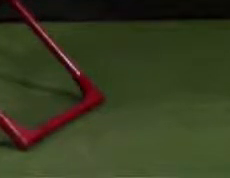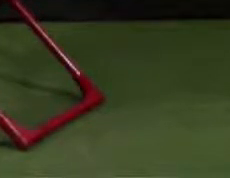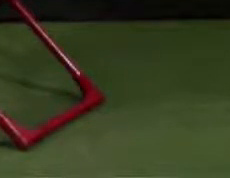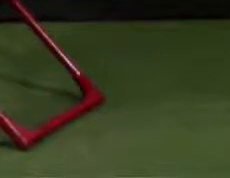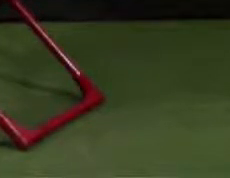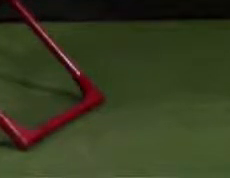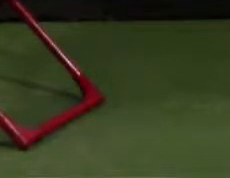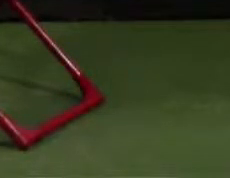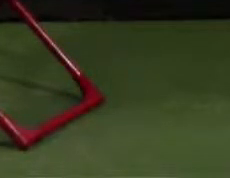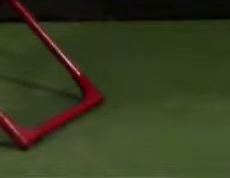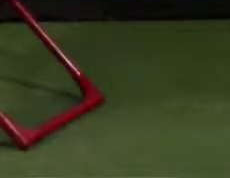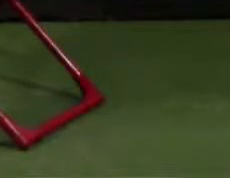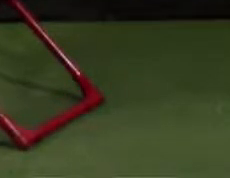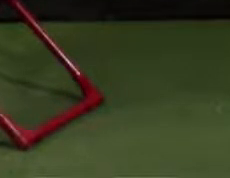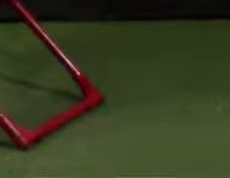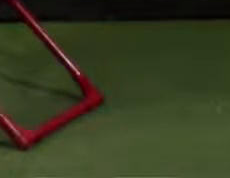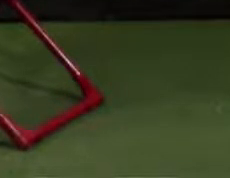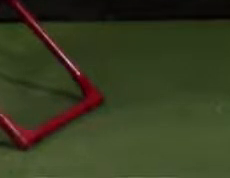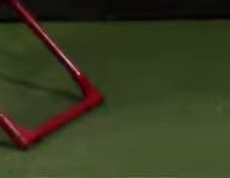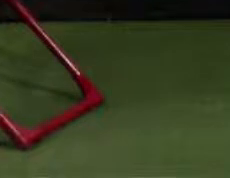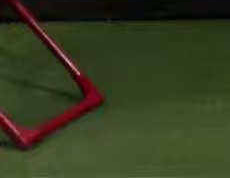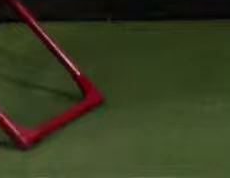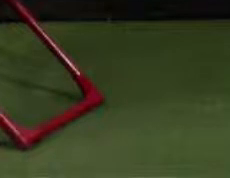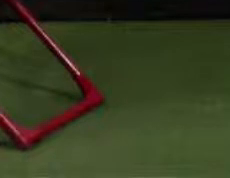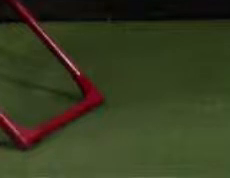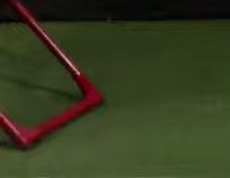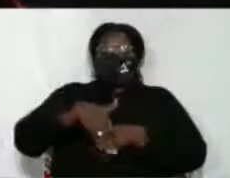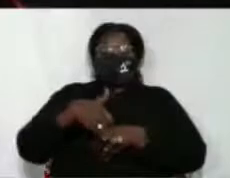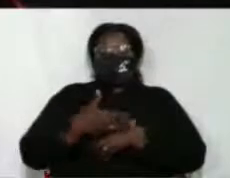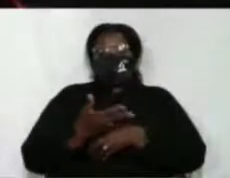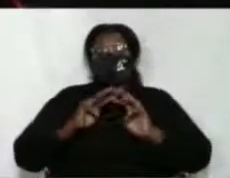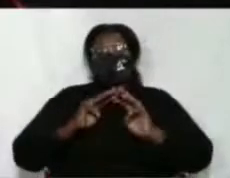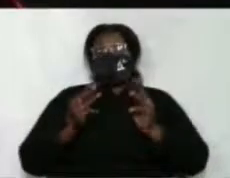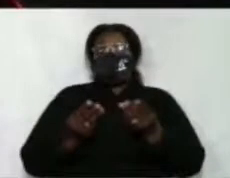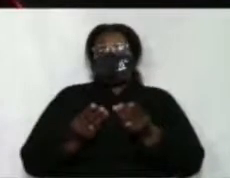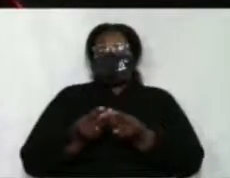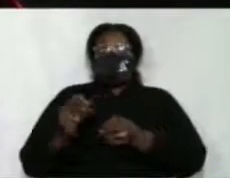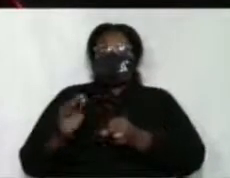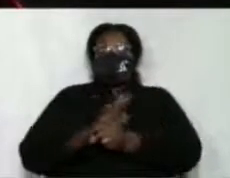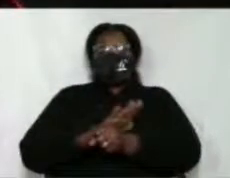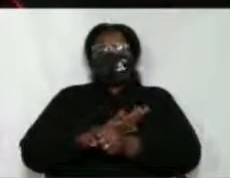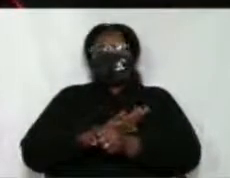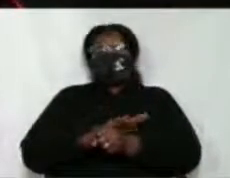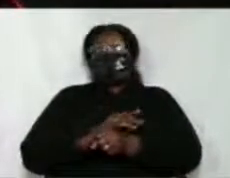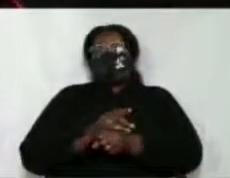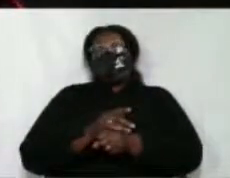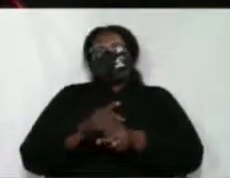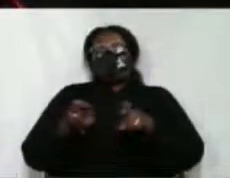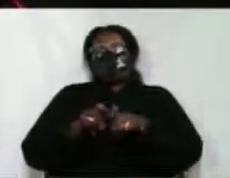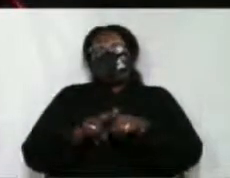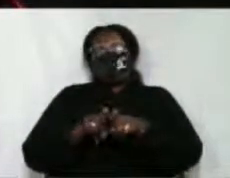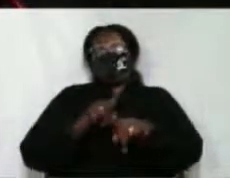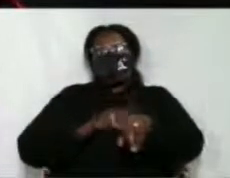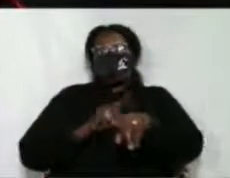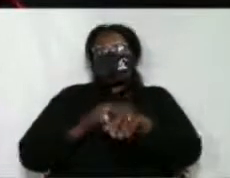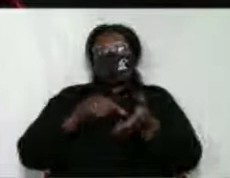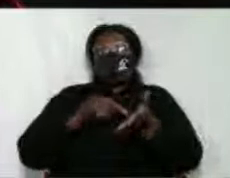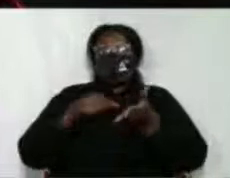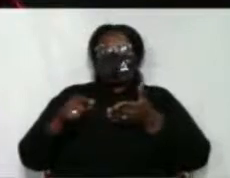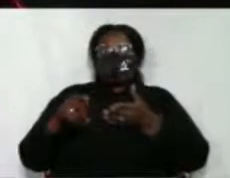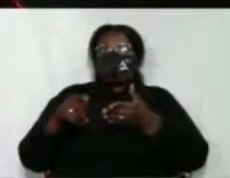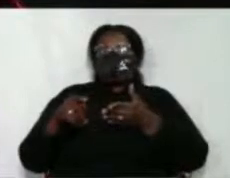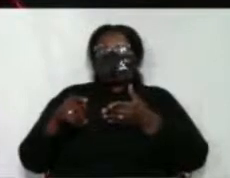Hello startups and hello Namibia and the world. It's that time of the week again. We are here at the studio